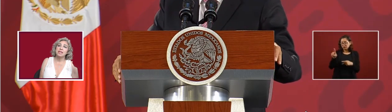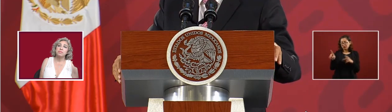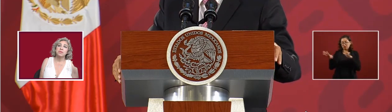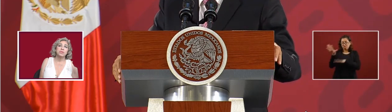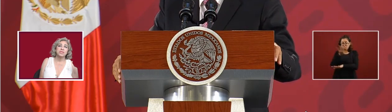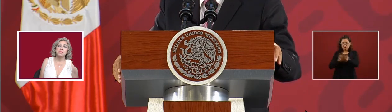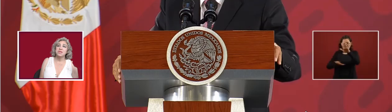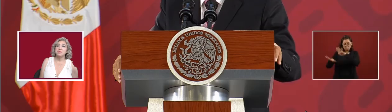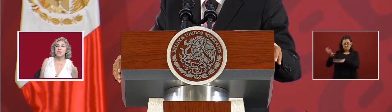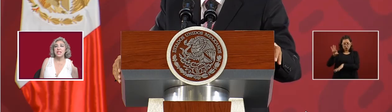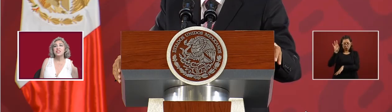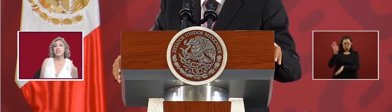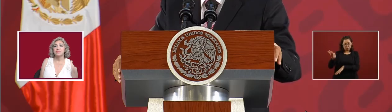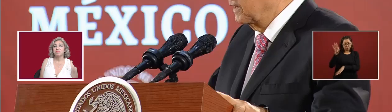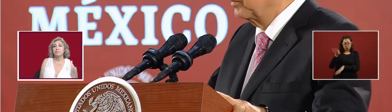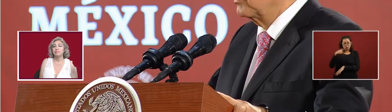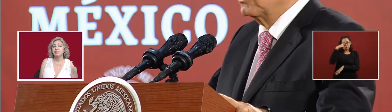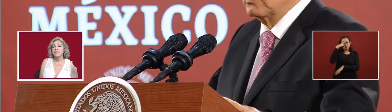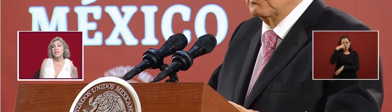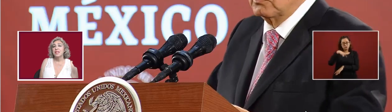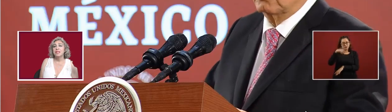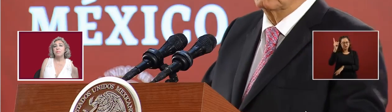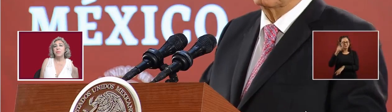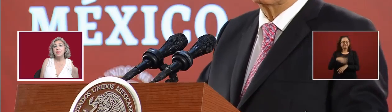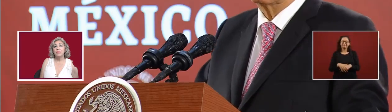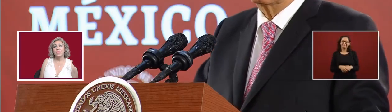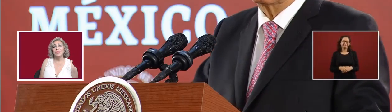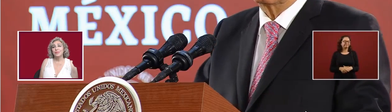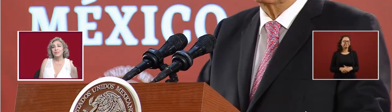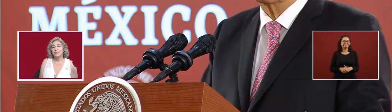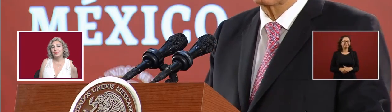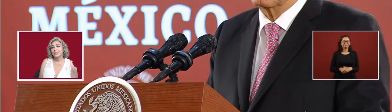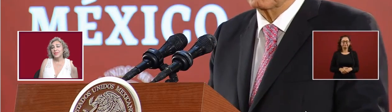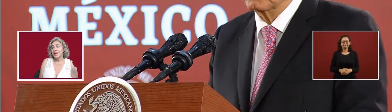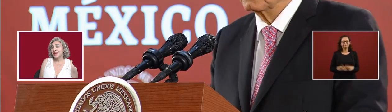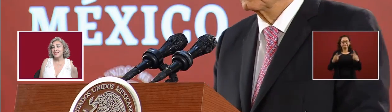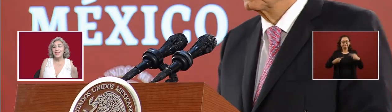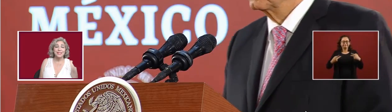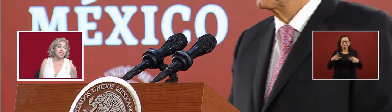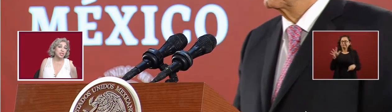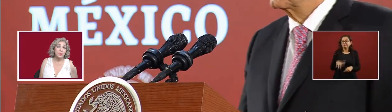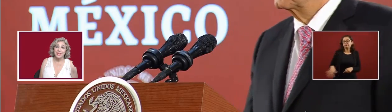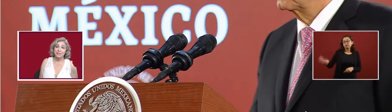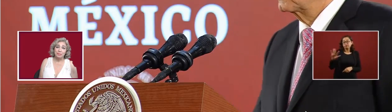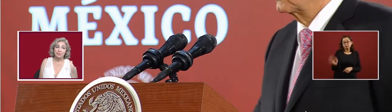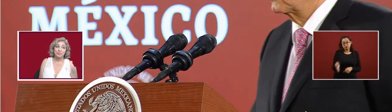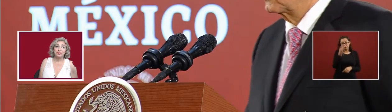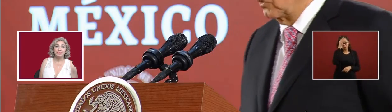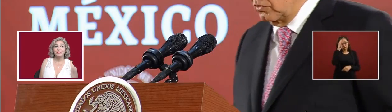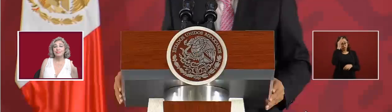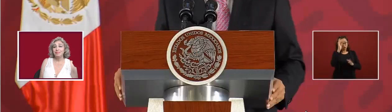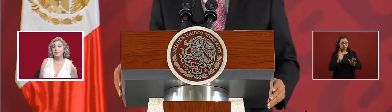susceptible to manipulation the people is not stupid